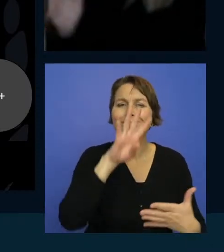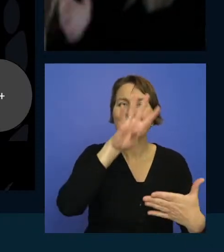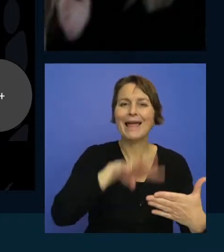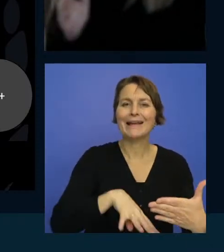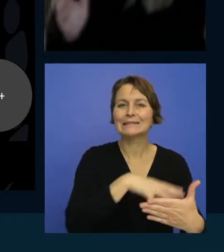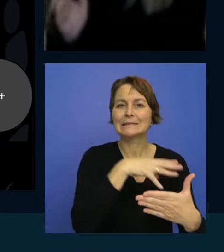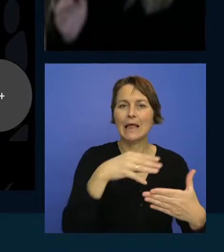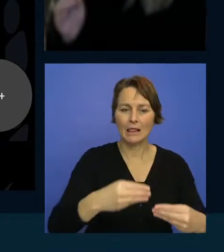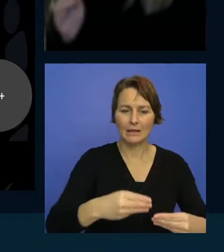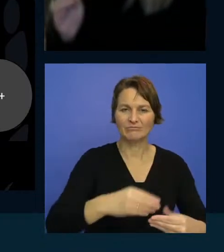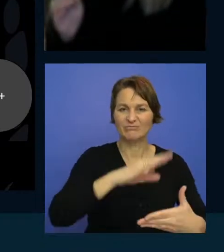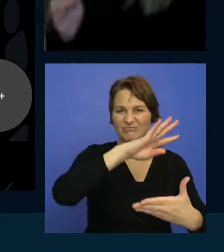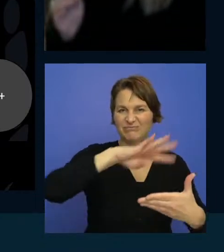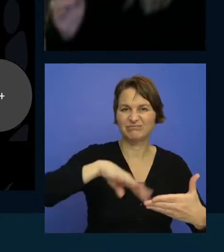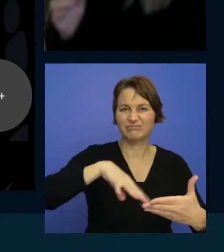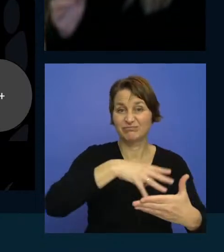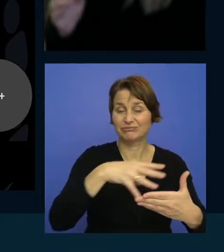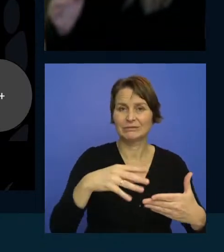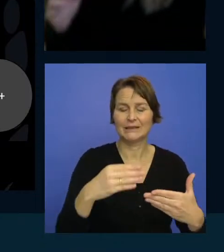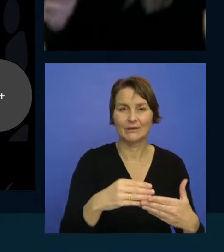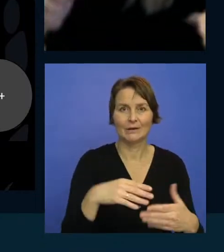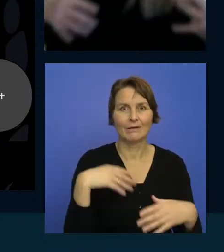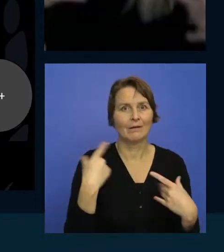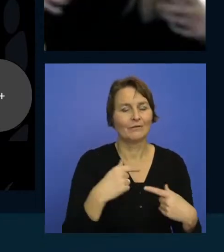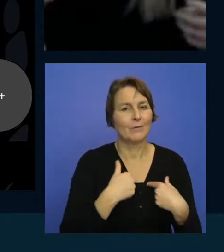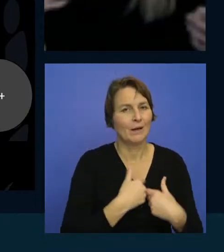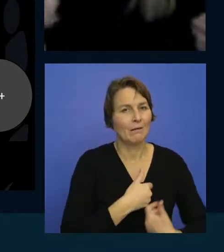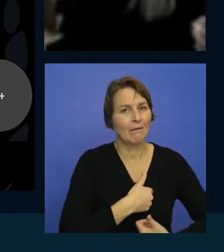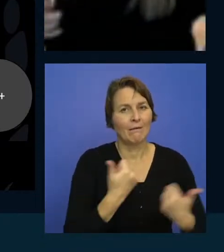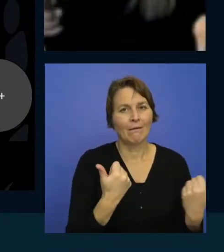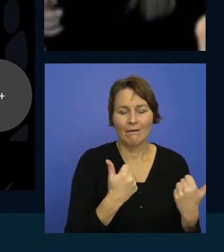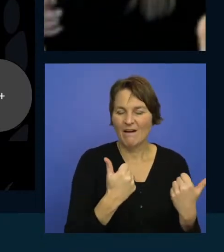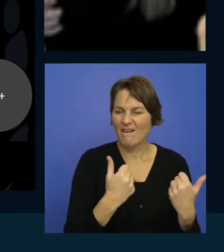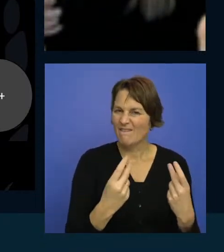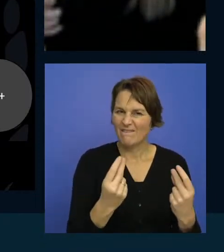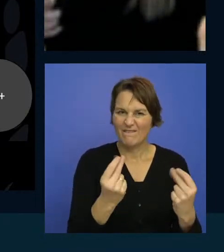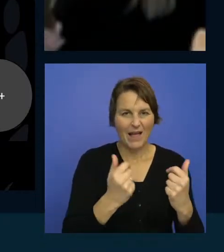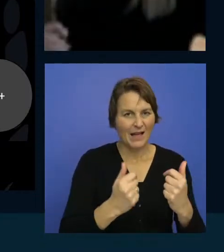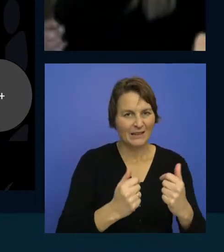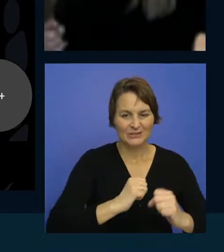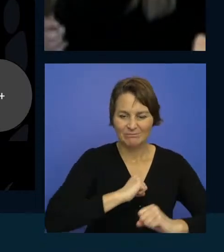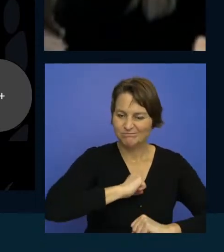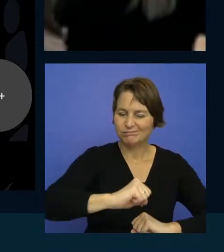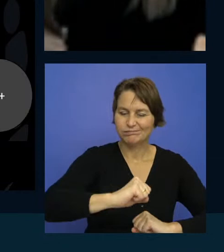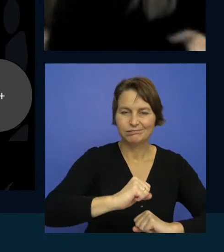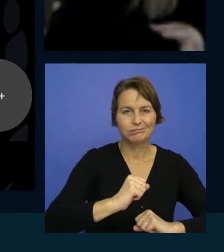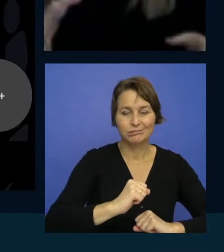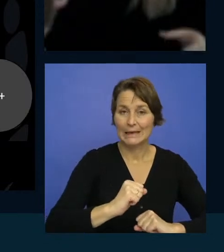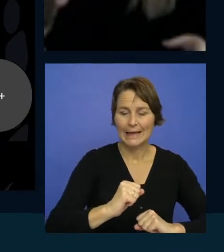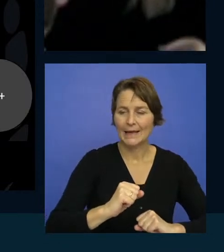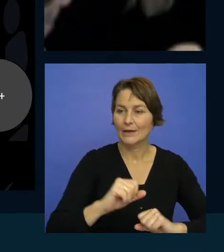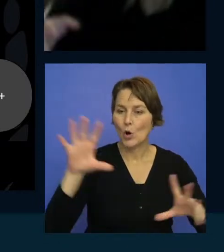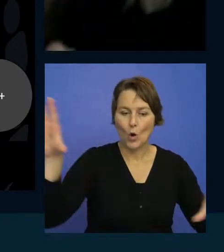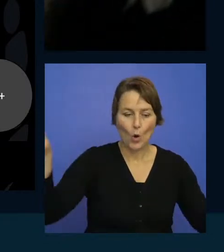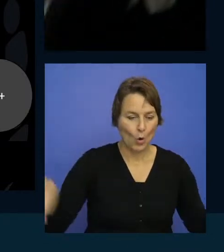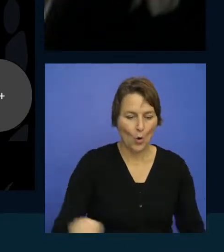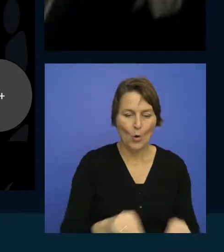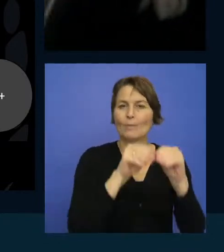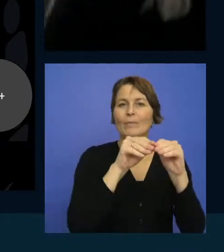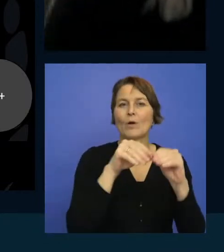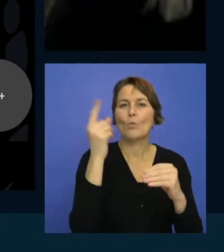of groundbreaking, that you can actually quickly spin up a report based on a data